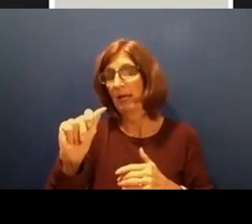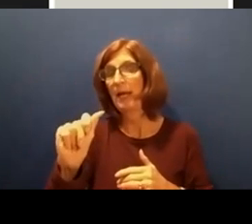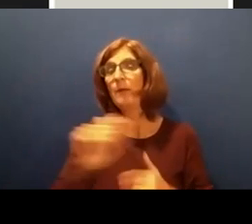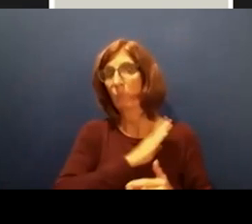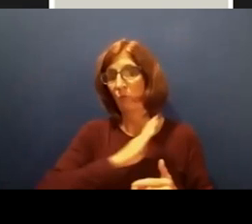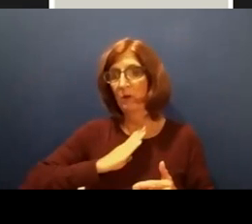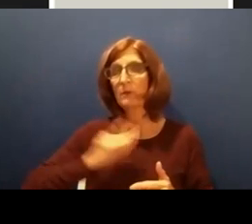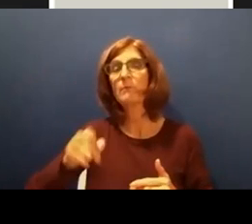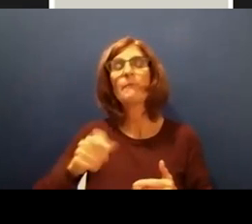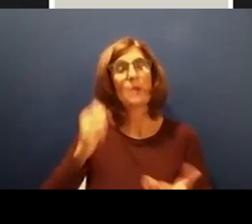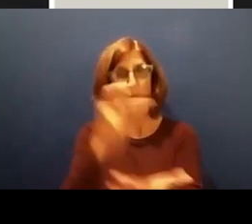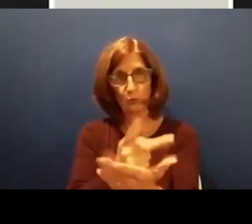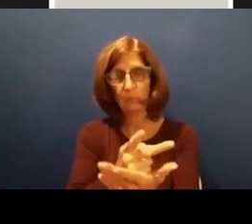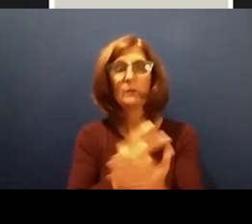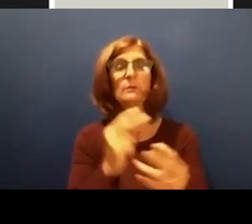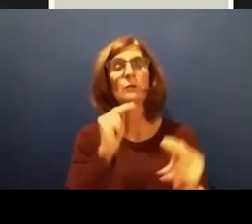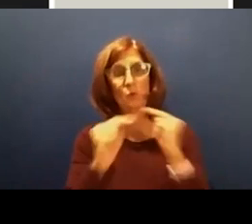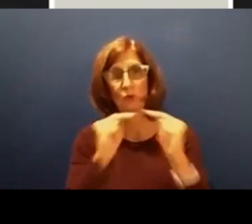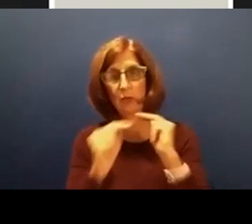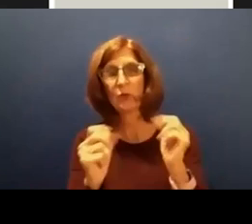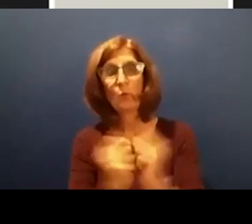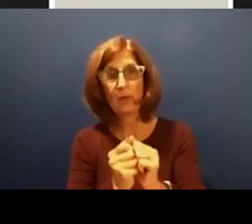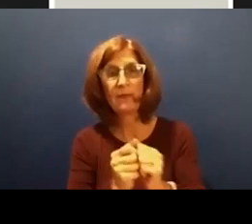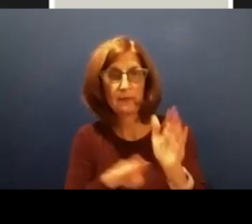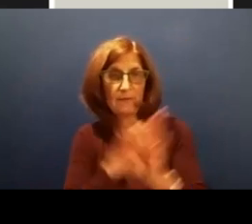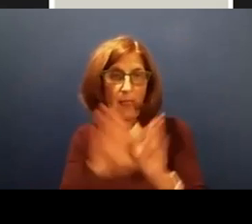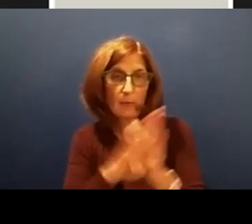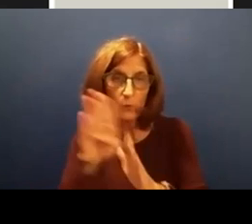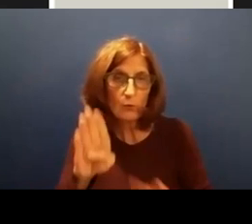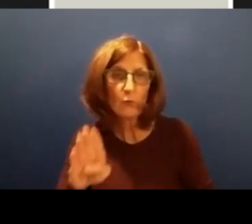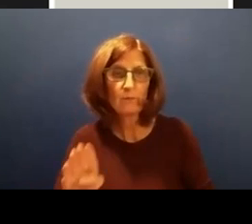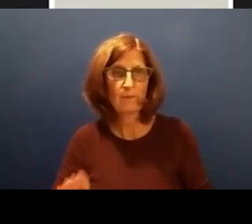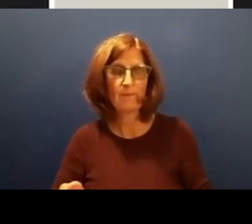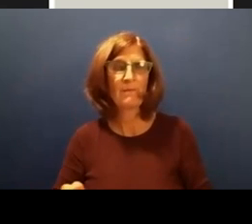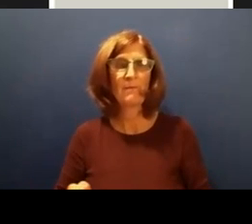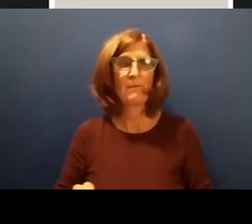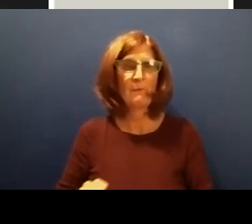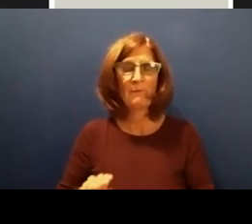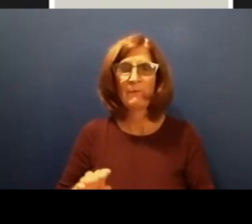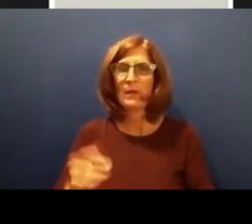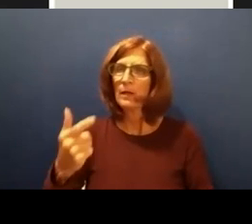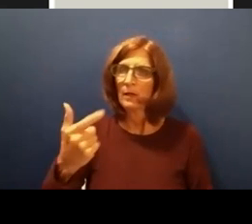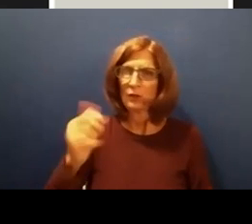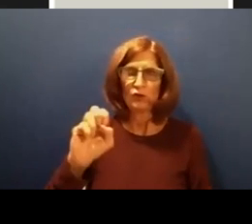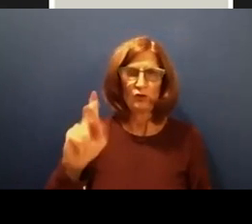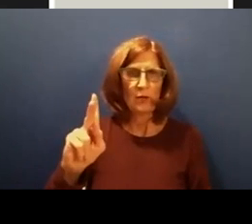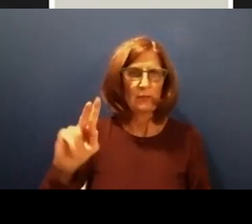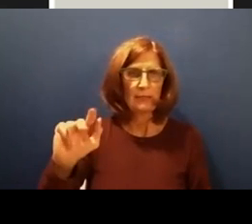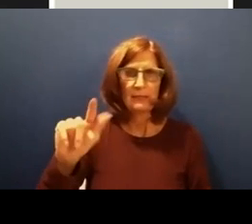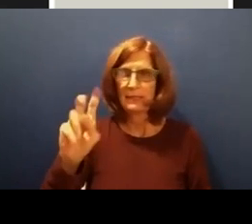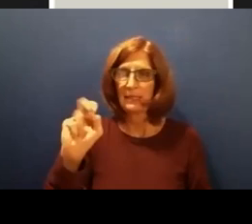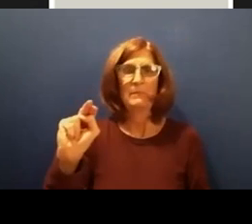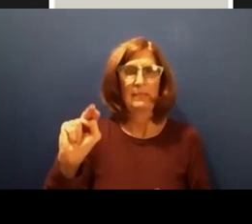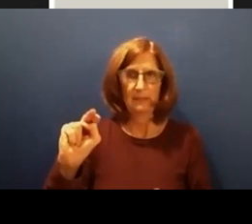authorized exclusive negotiations with the developer for this project. Derek Tillman is a managing partner of 5th